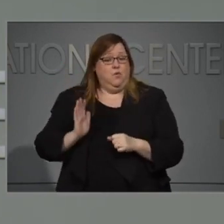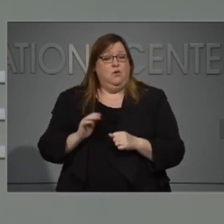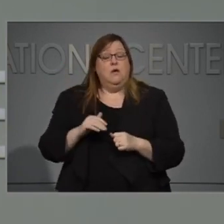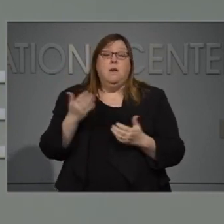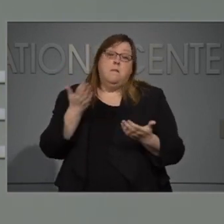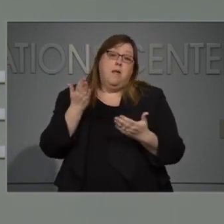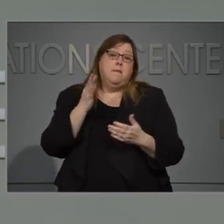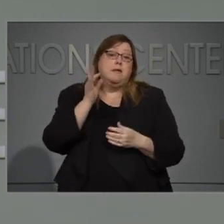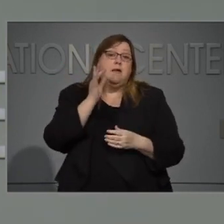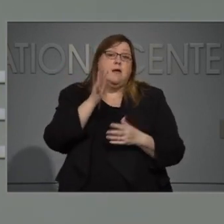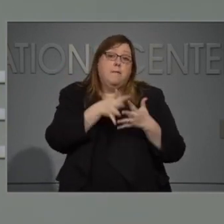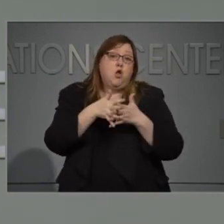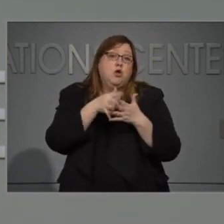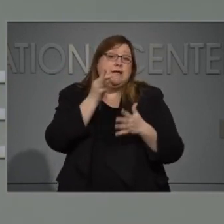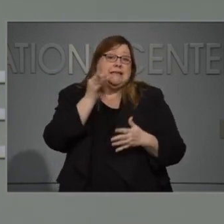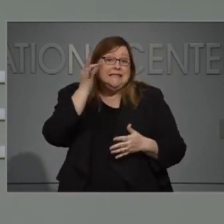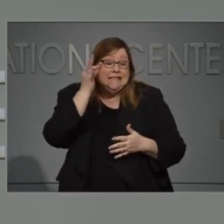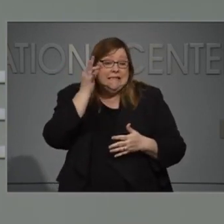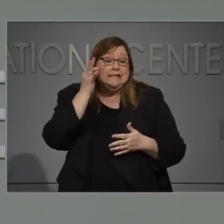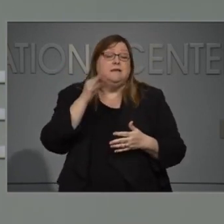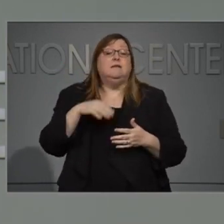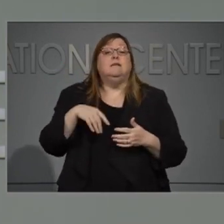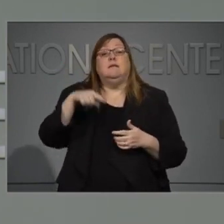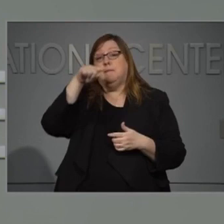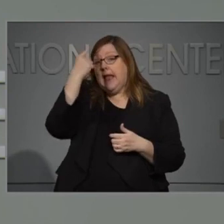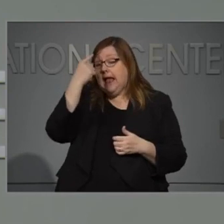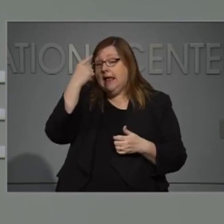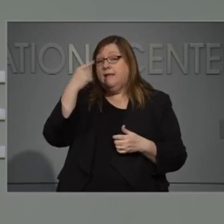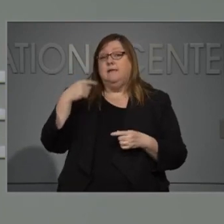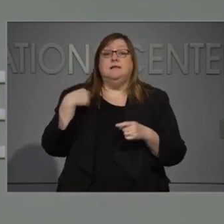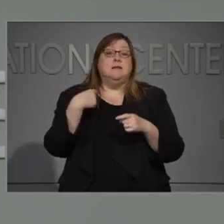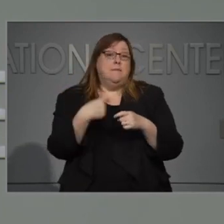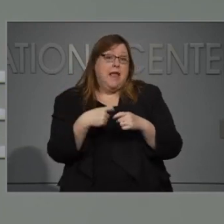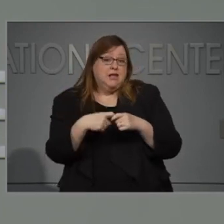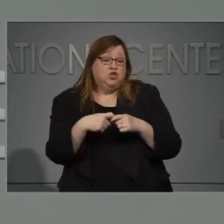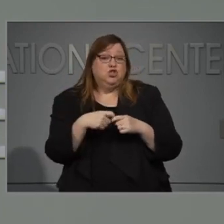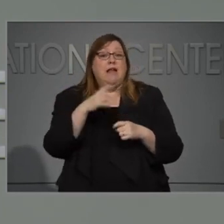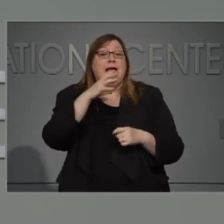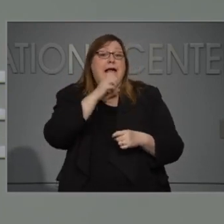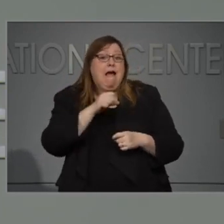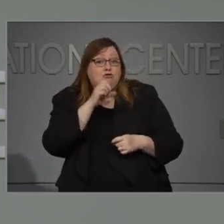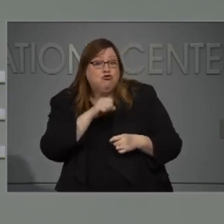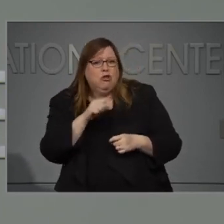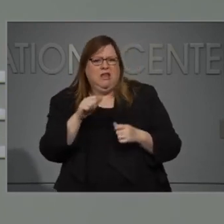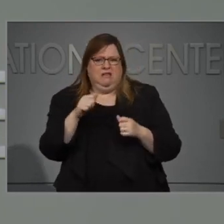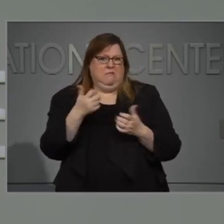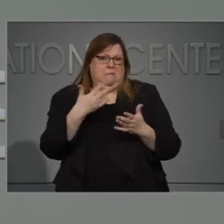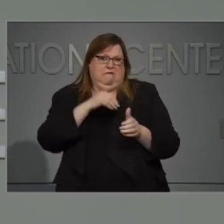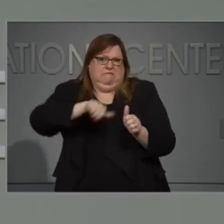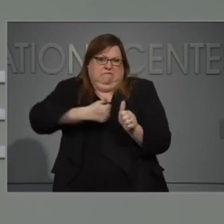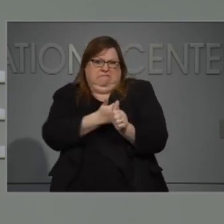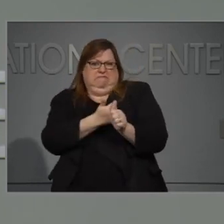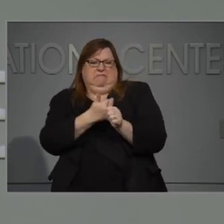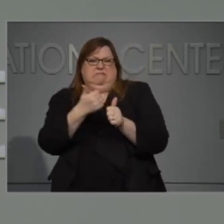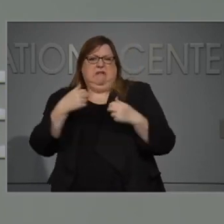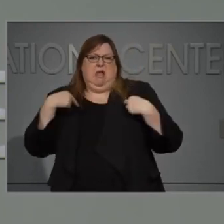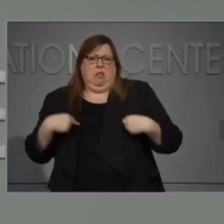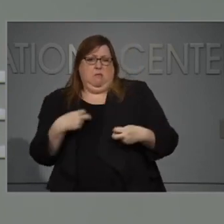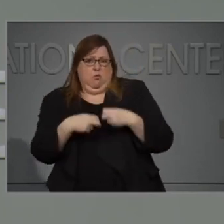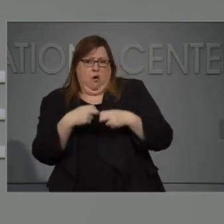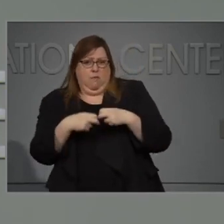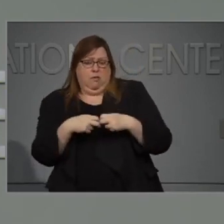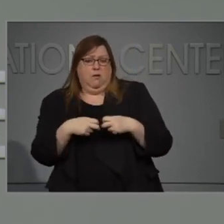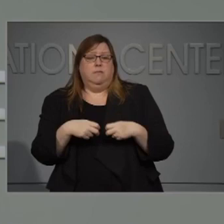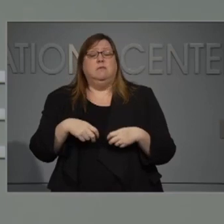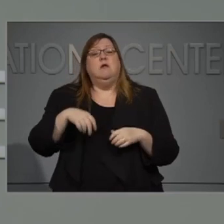Indian, elderly with multiple chronic conditions, or those who work in essential settings like our construction and seasonal farm